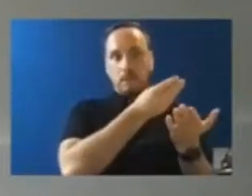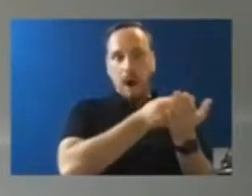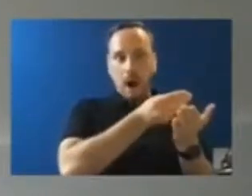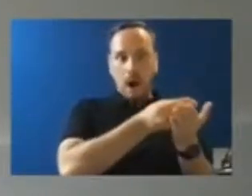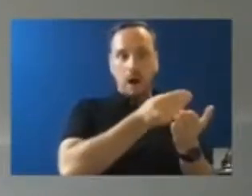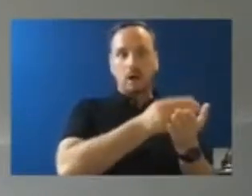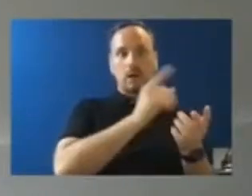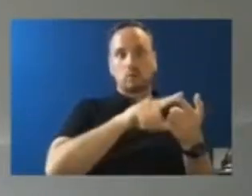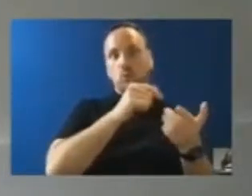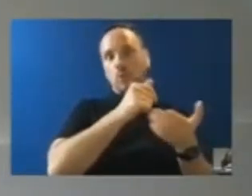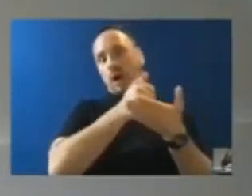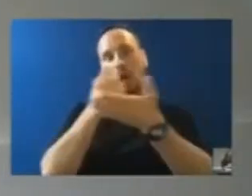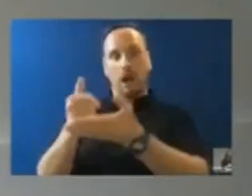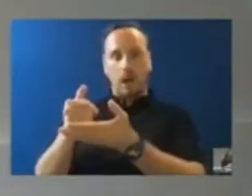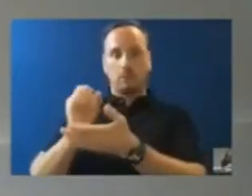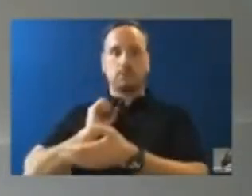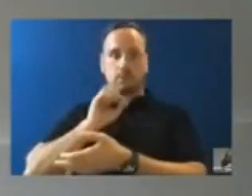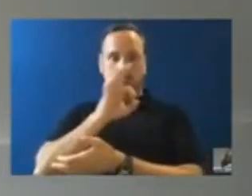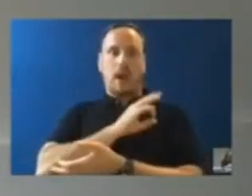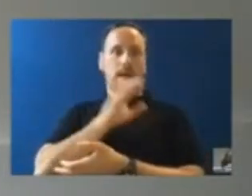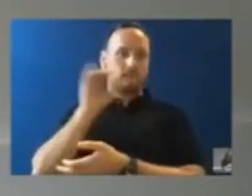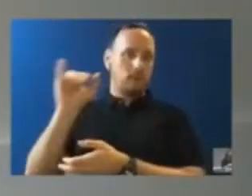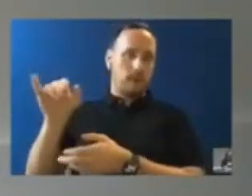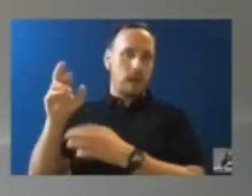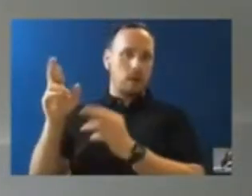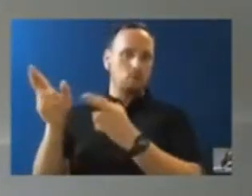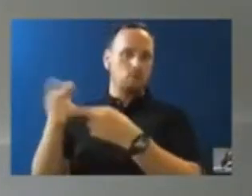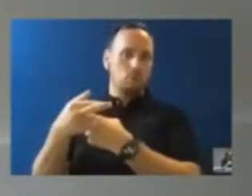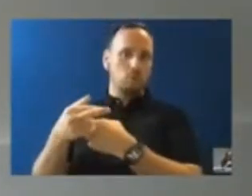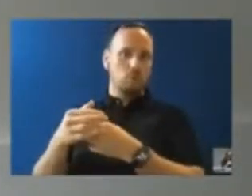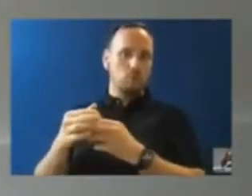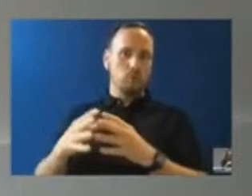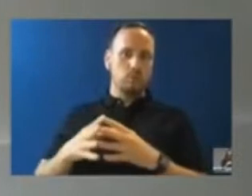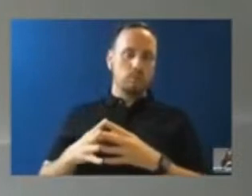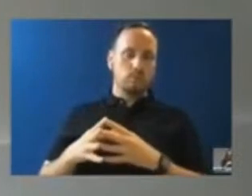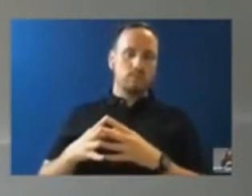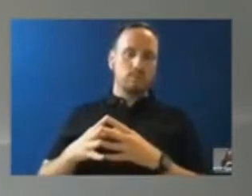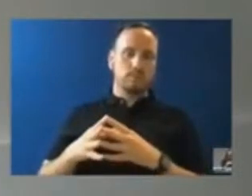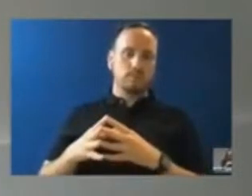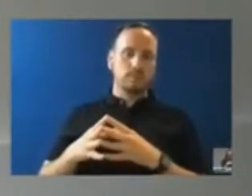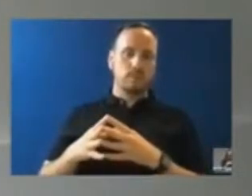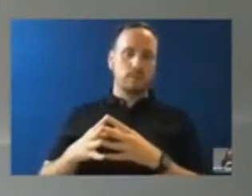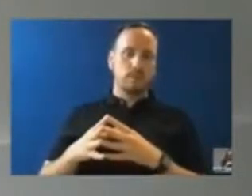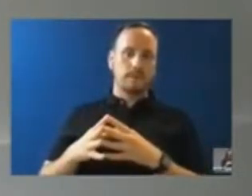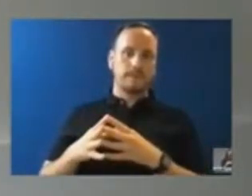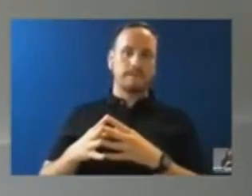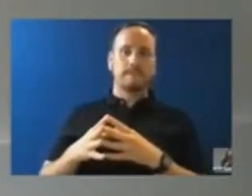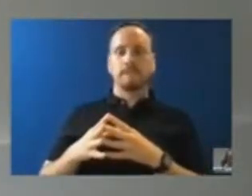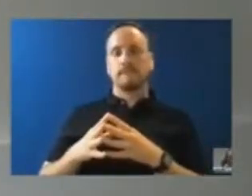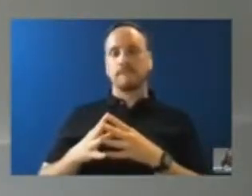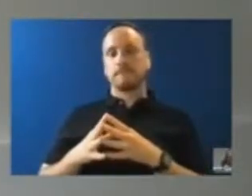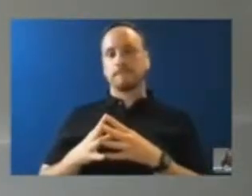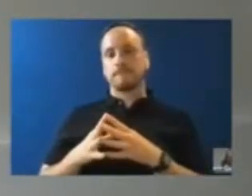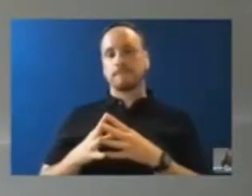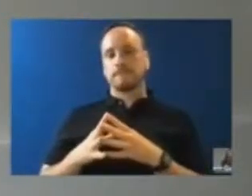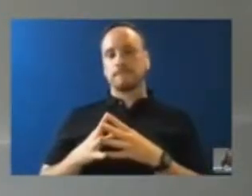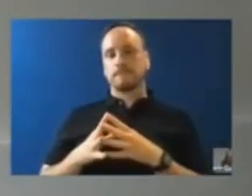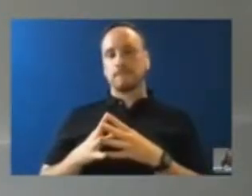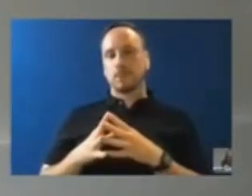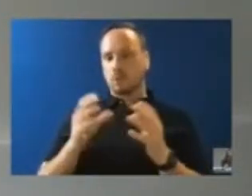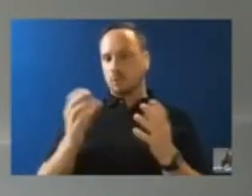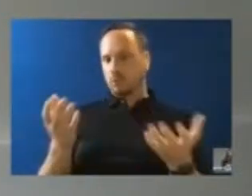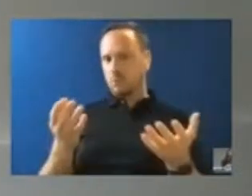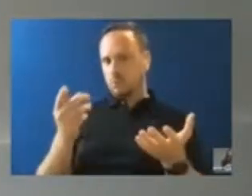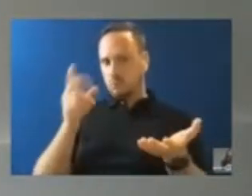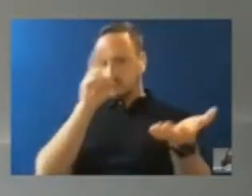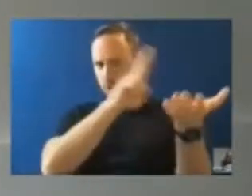staff that. We're helping support. We will. So then I guess we're contracting with a particular company.